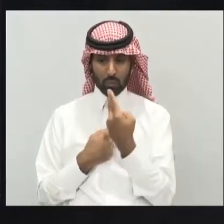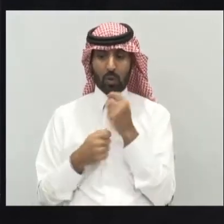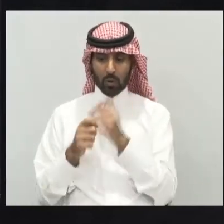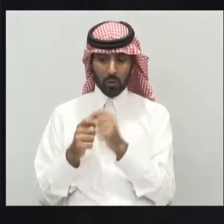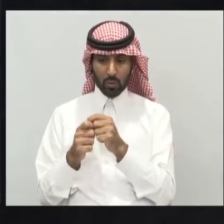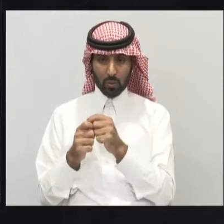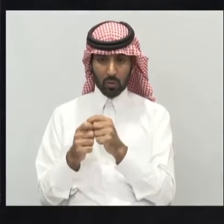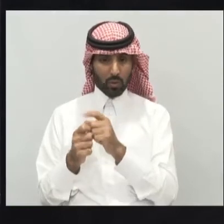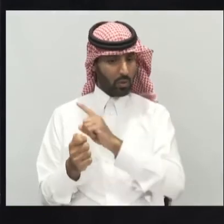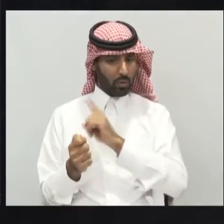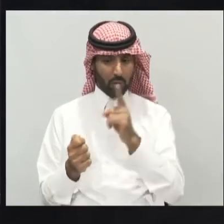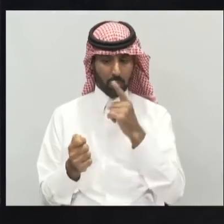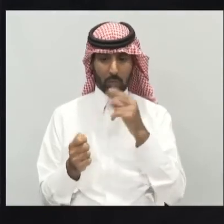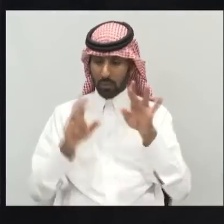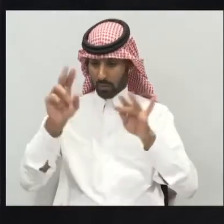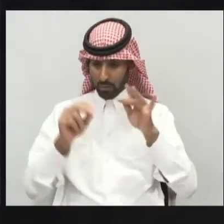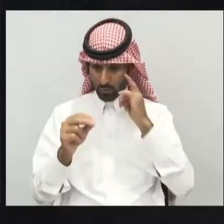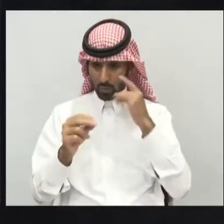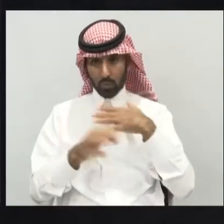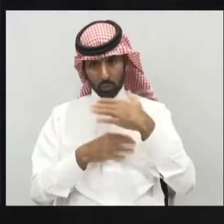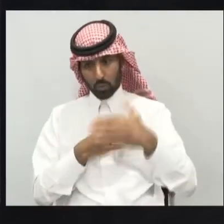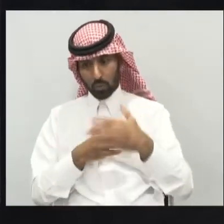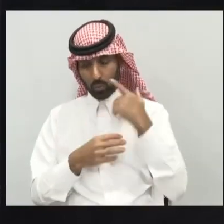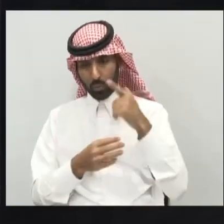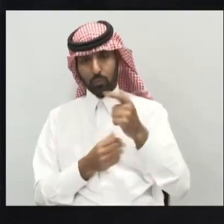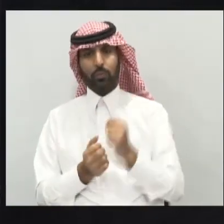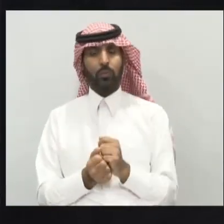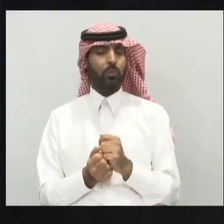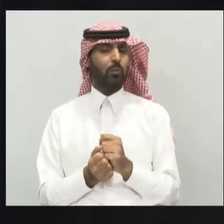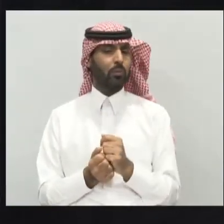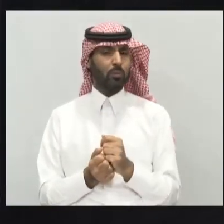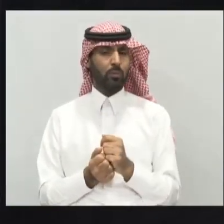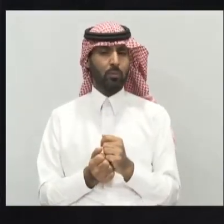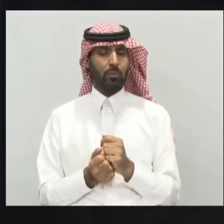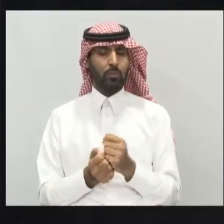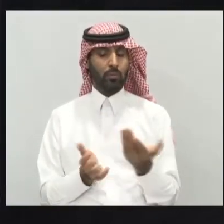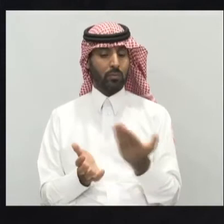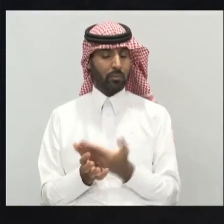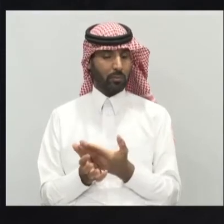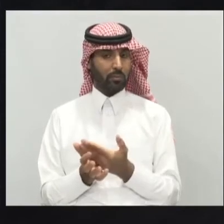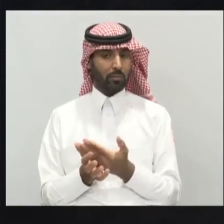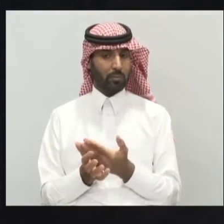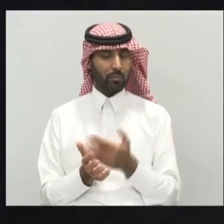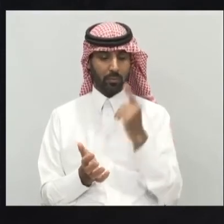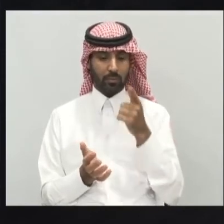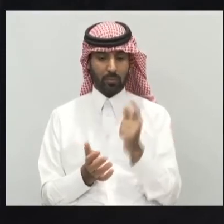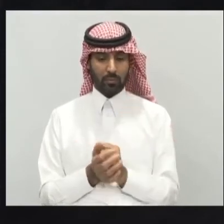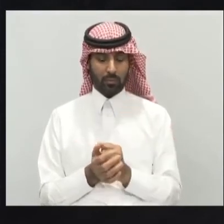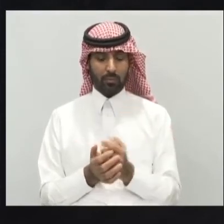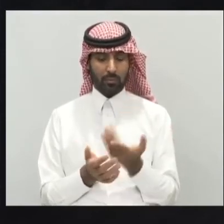advices? Maybe, we don't know. Maybe there is some advice for adventure trips. And maybe there is